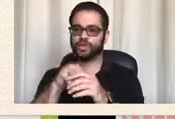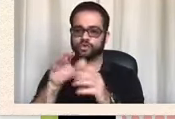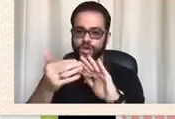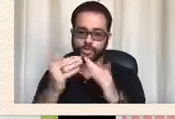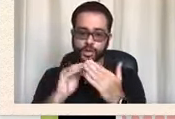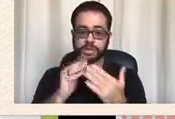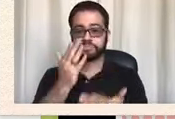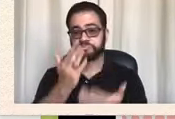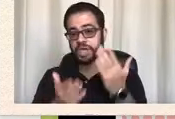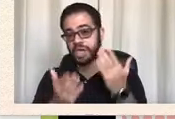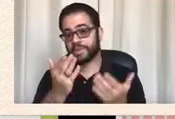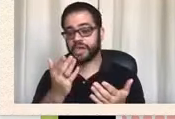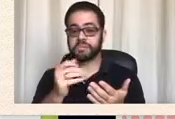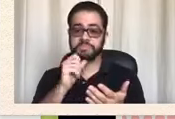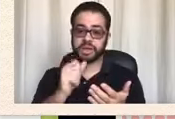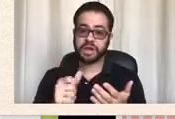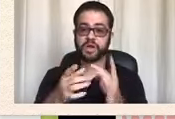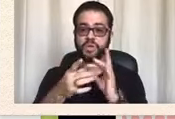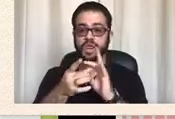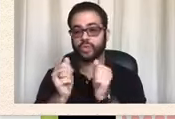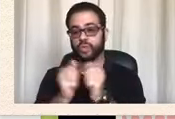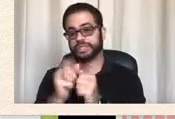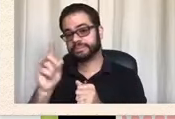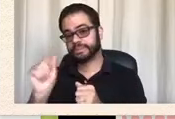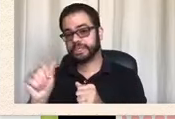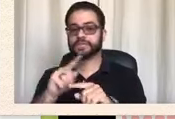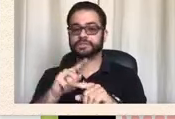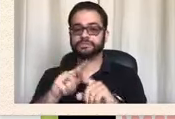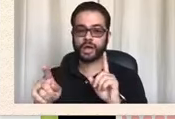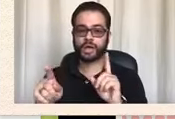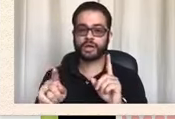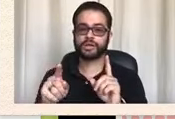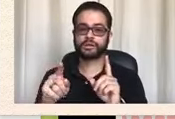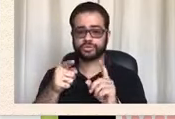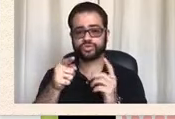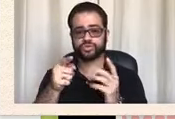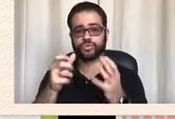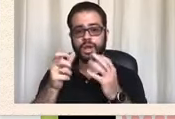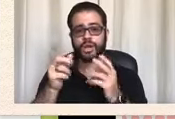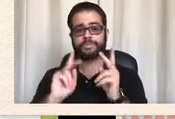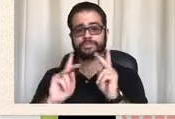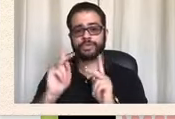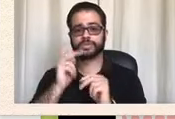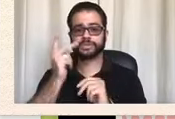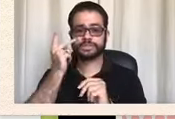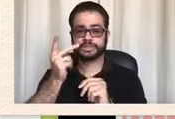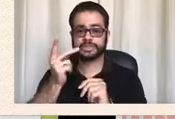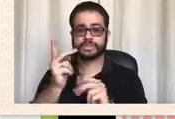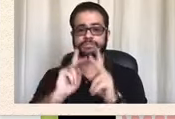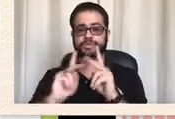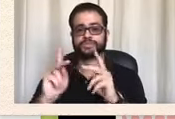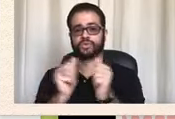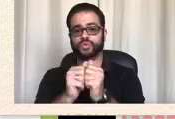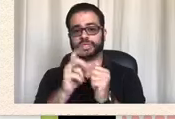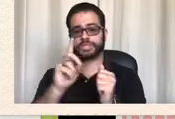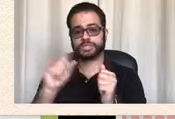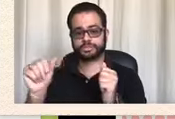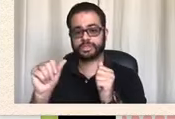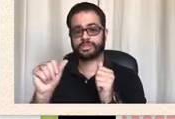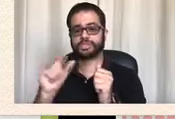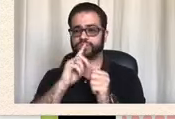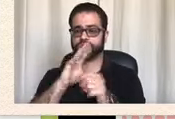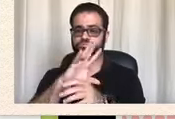not be disability related, but you want people to see that people with disabilities are part of the